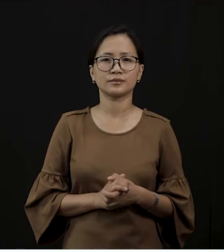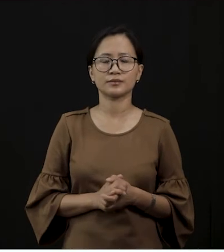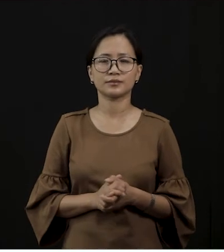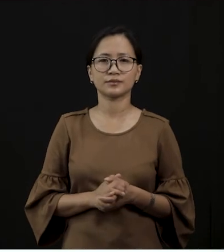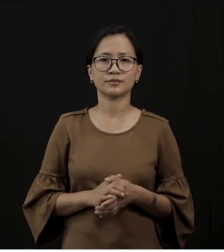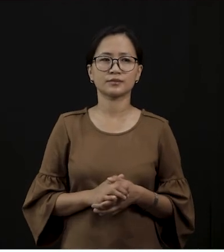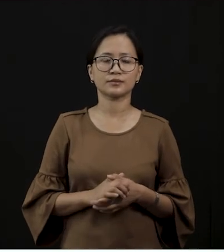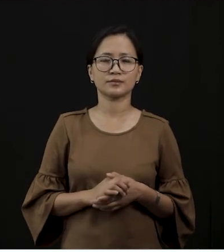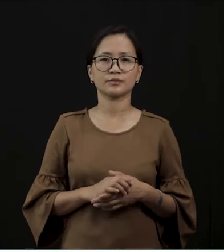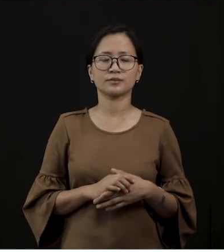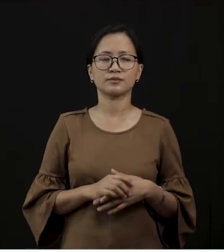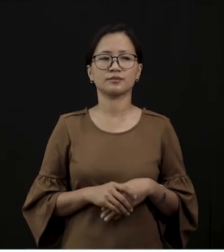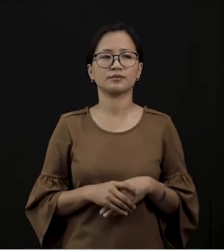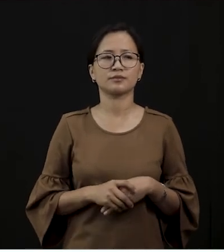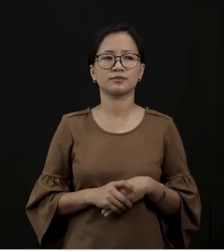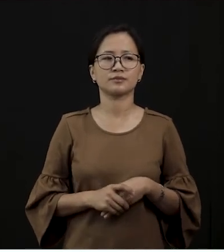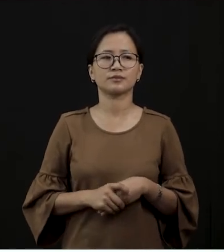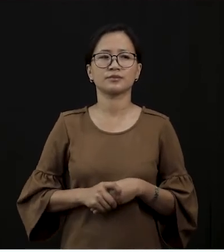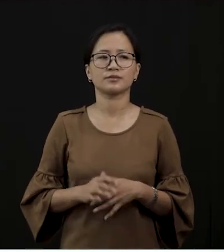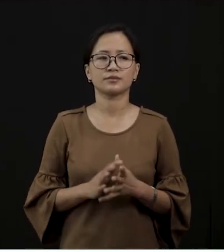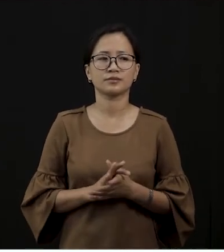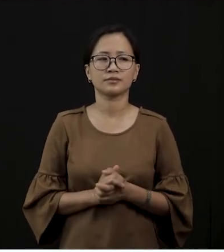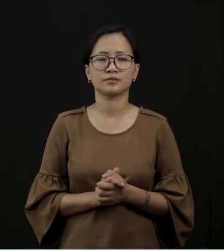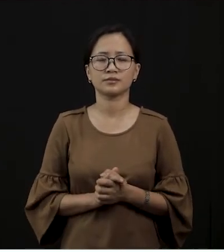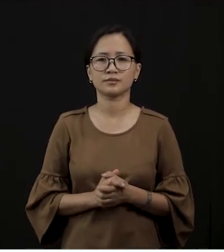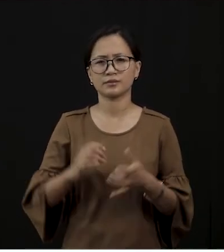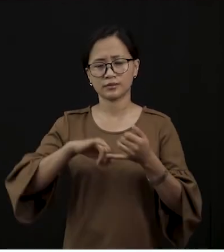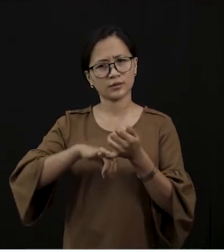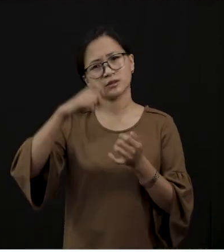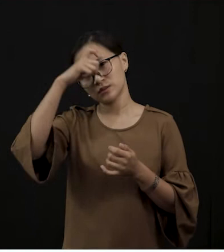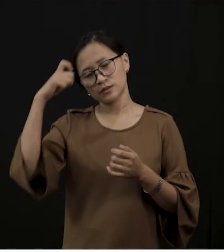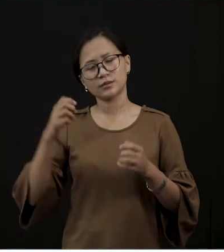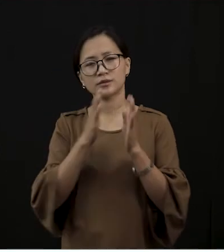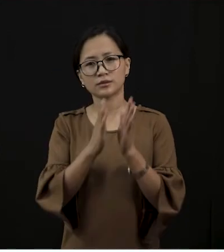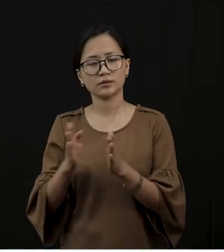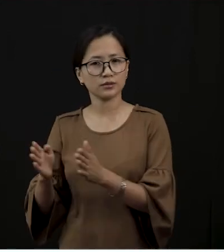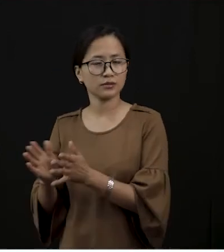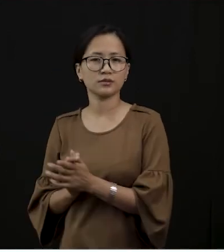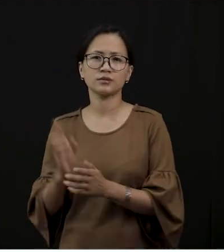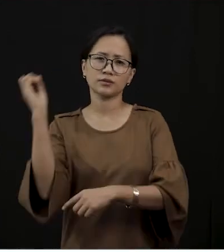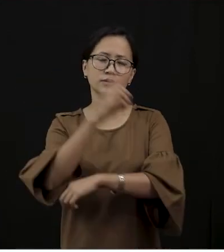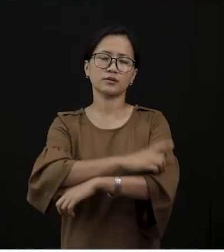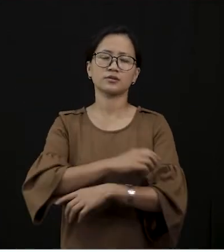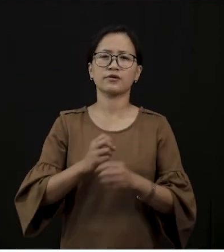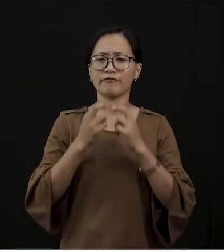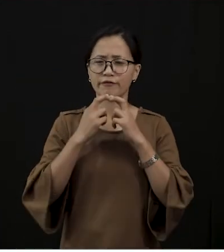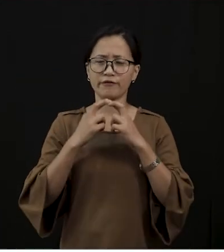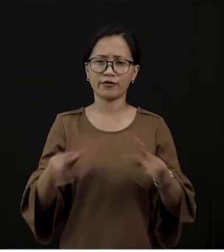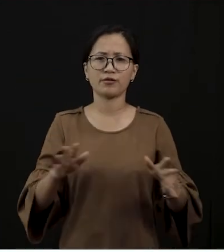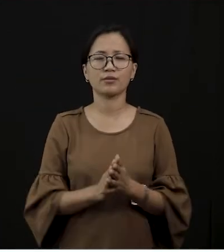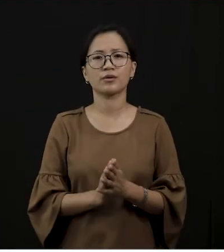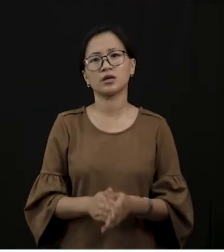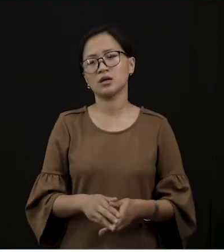is summer season. Yes, in summer season, the days are very hot. We